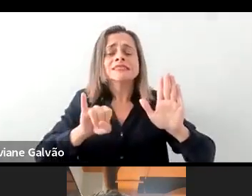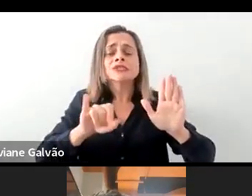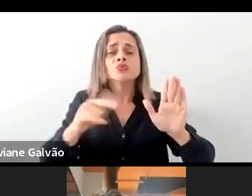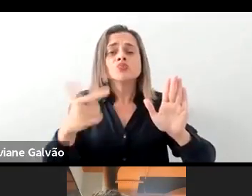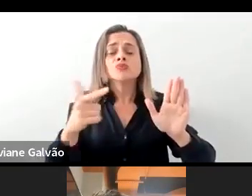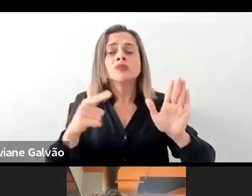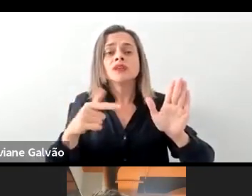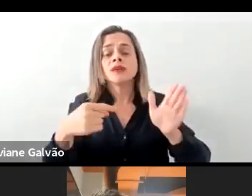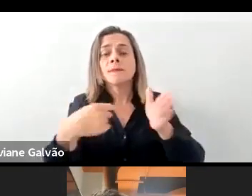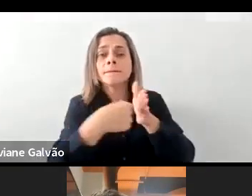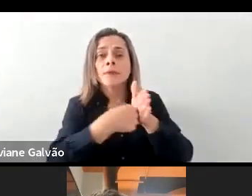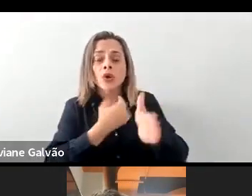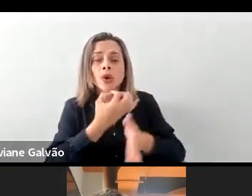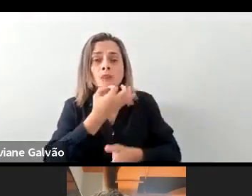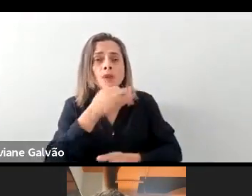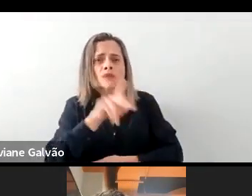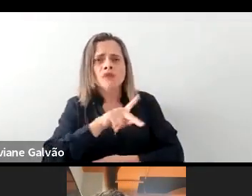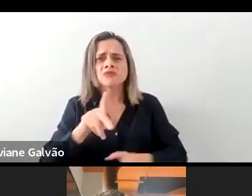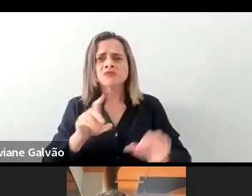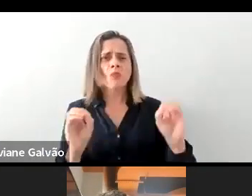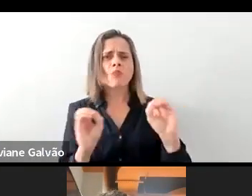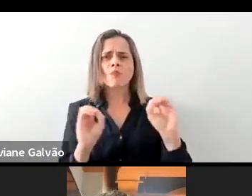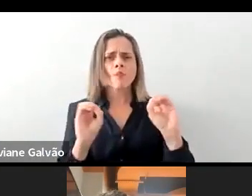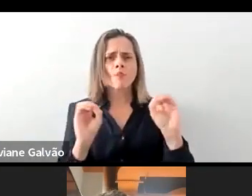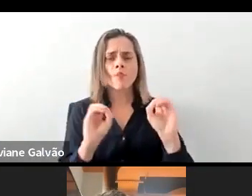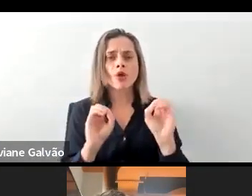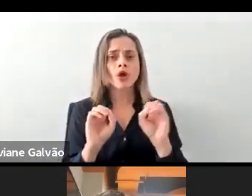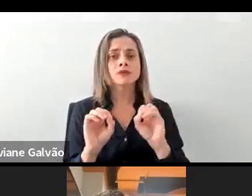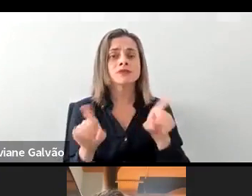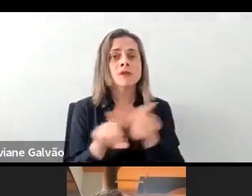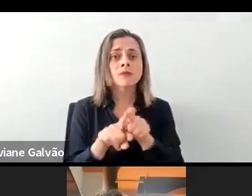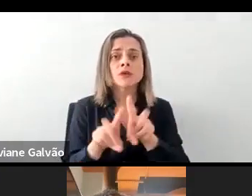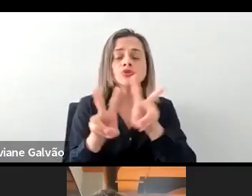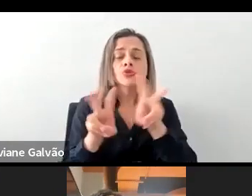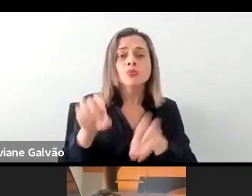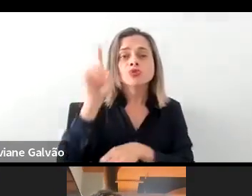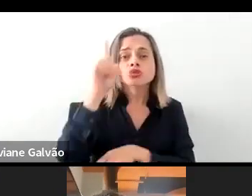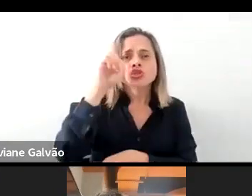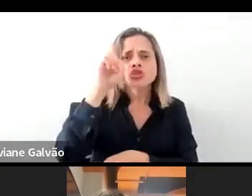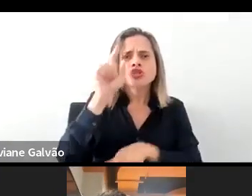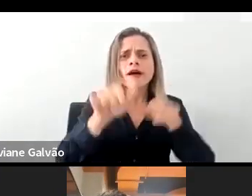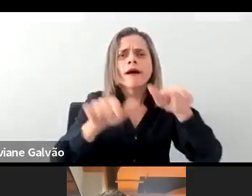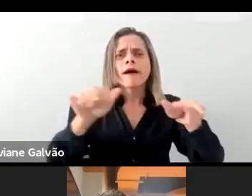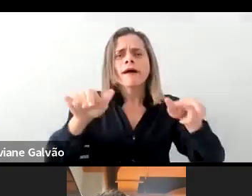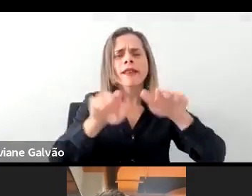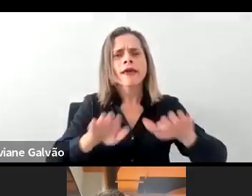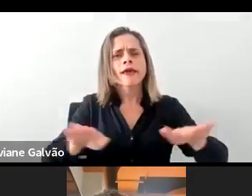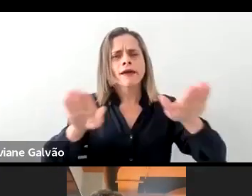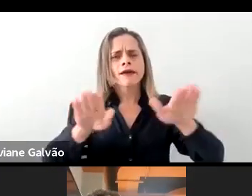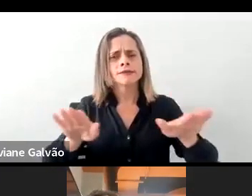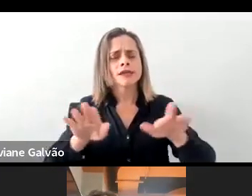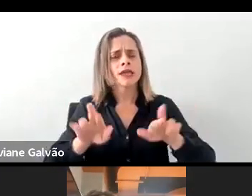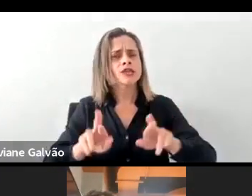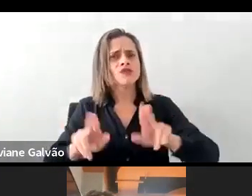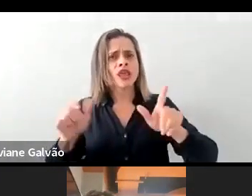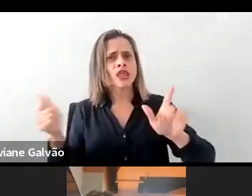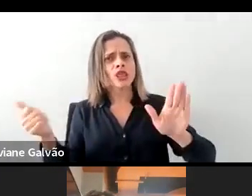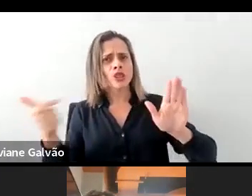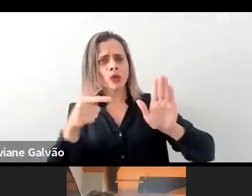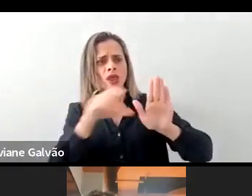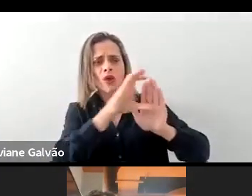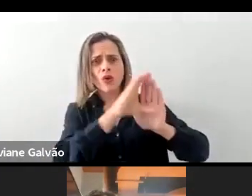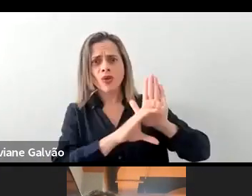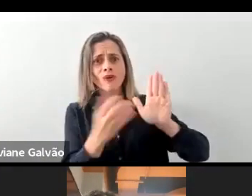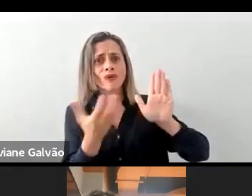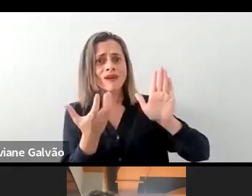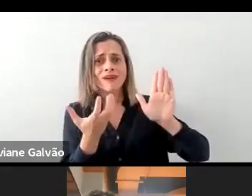was really, really deep, a deep study about the reality of the teacher in different areas of Brazil,